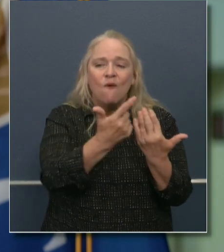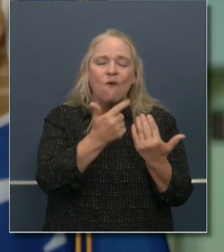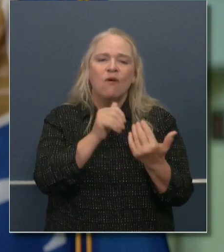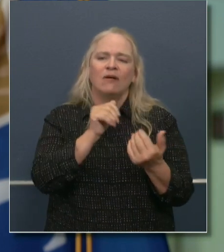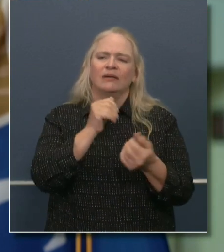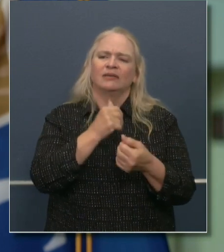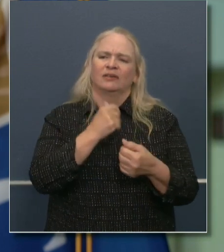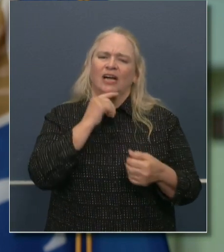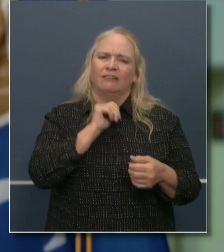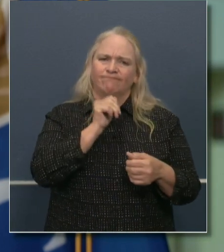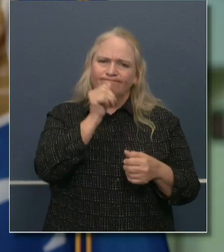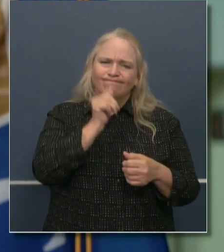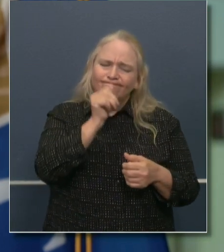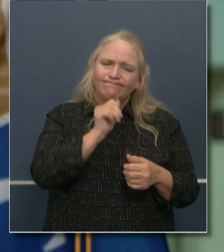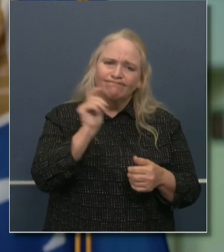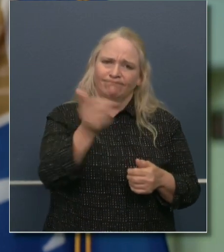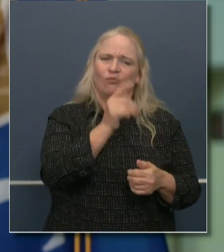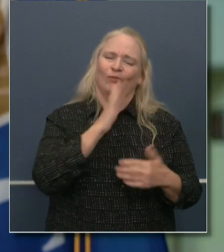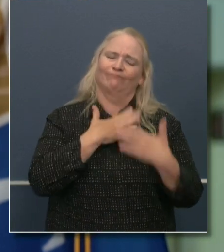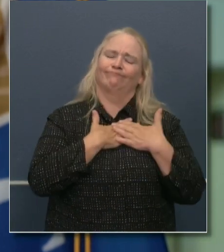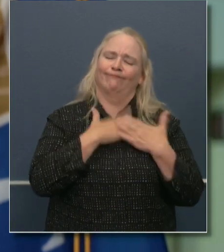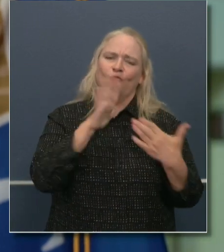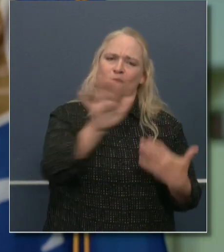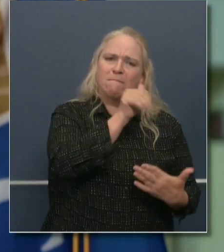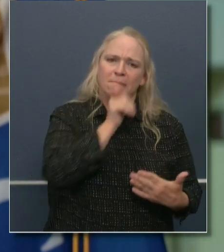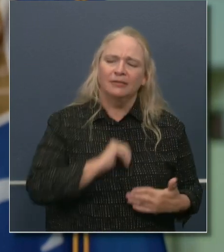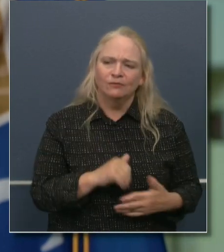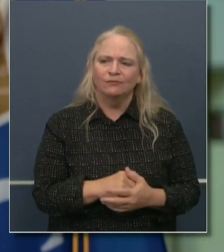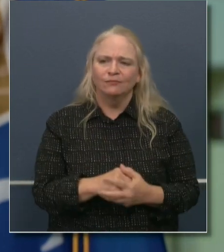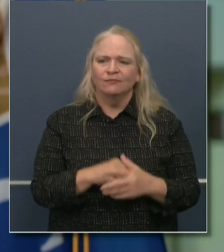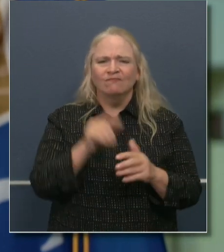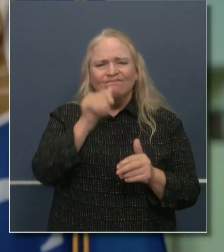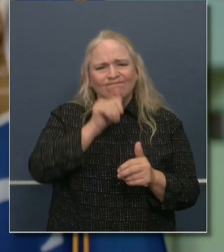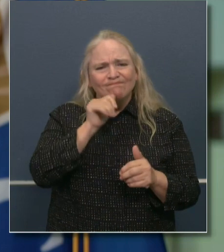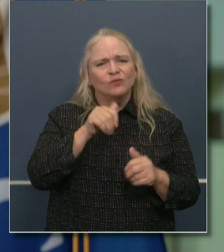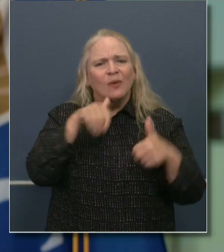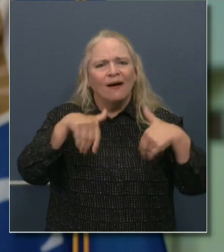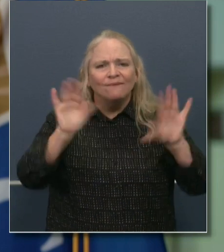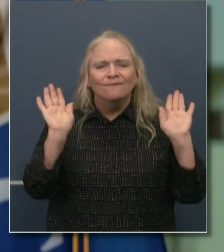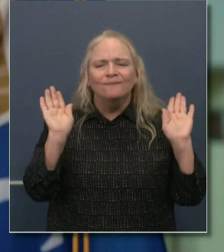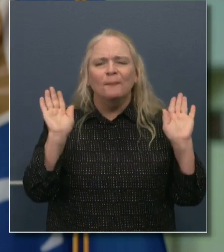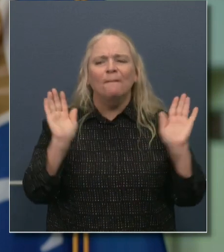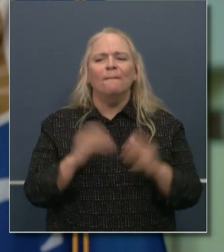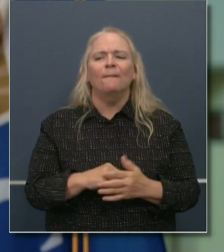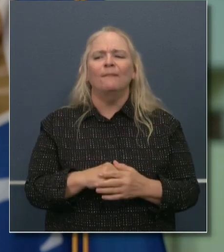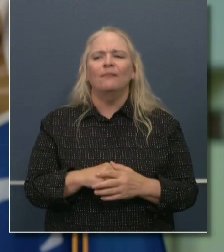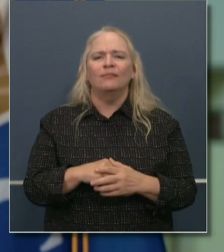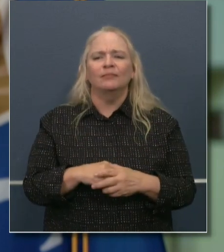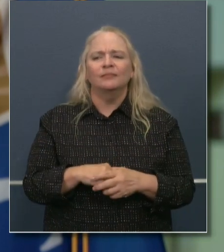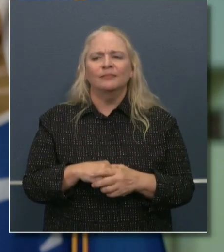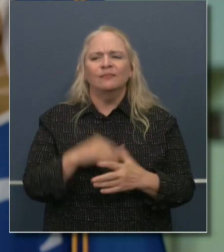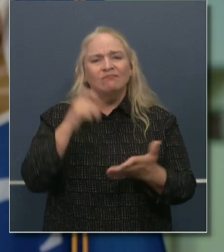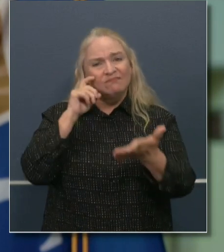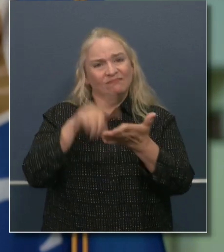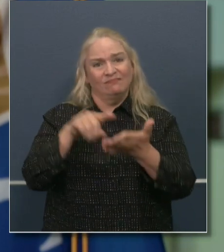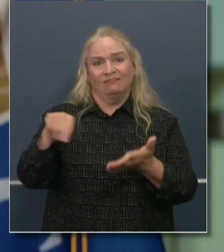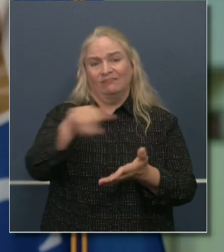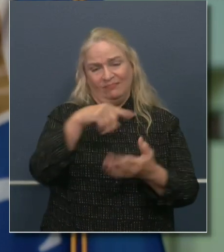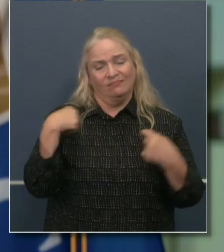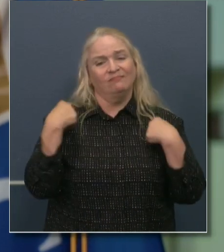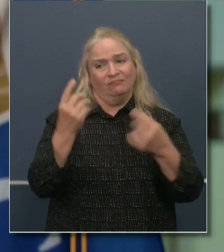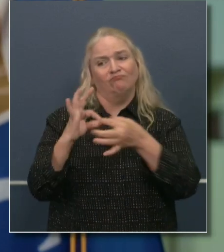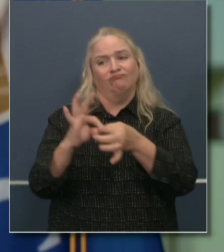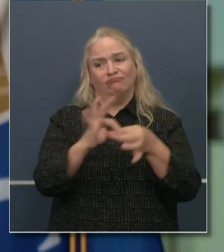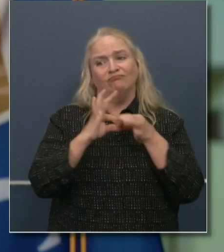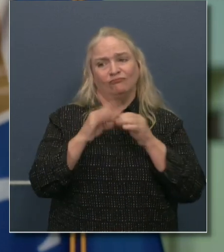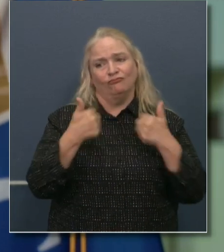perseverance, for your patience, for your recognition, but also our collective reckoning of the virulence of this